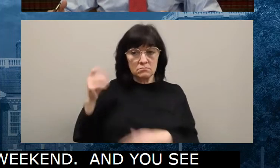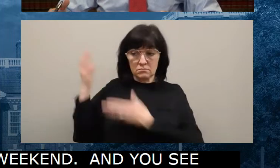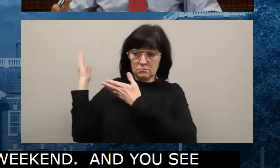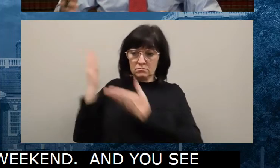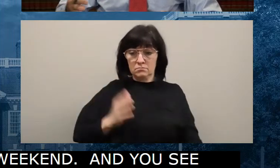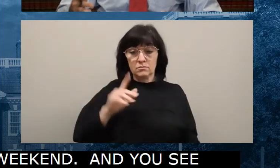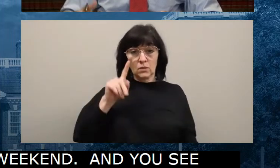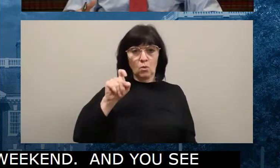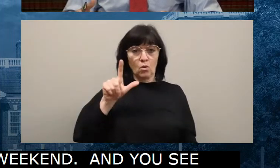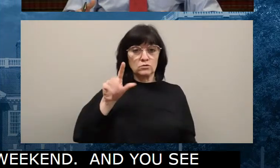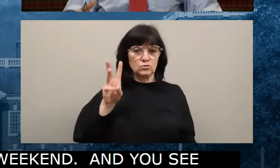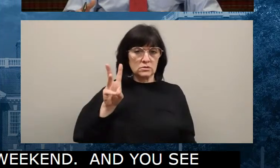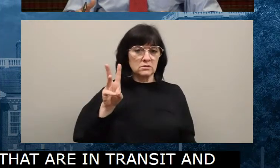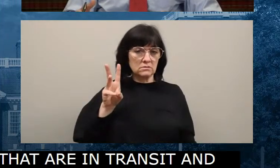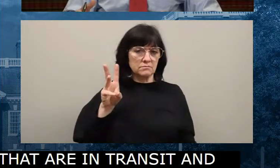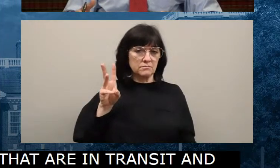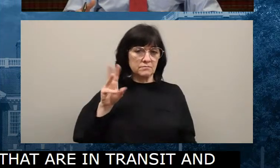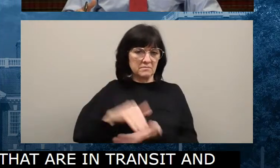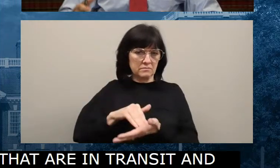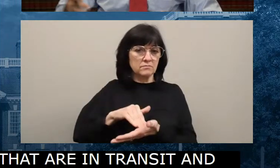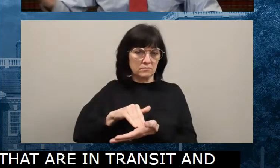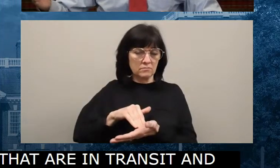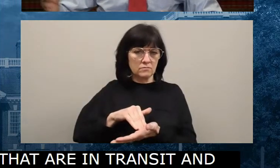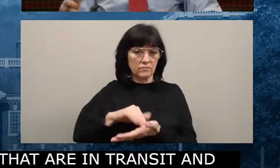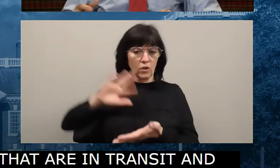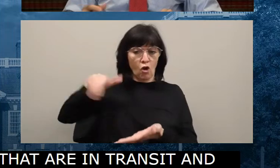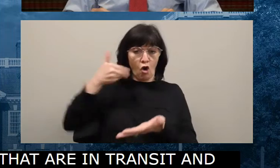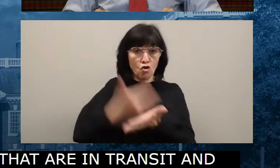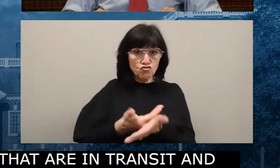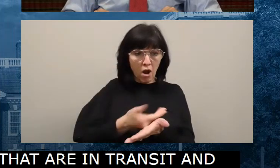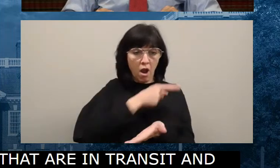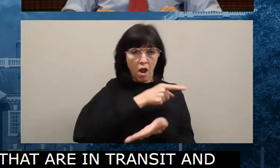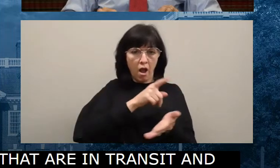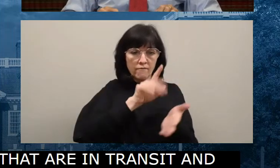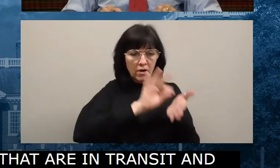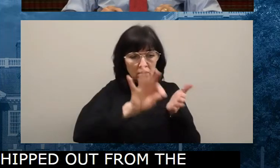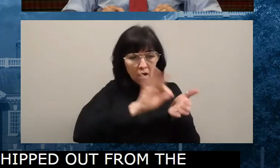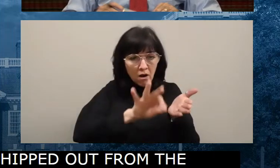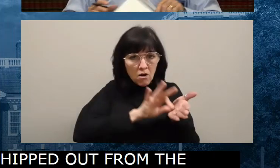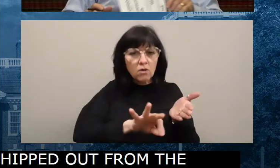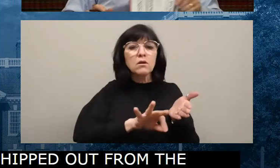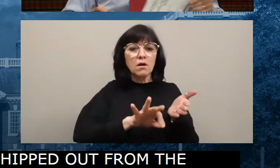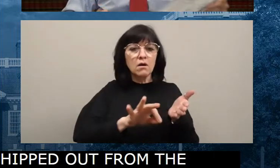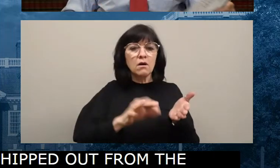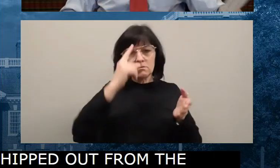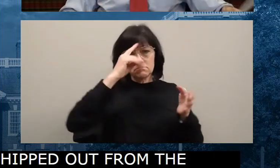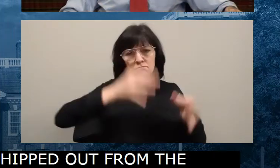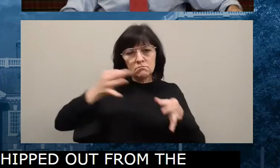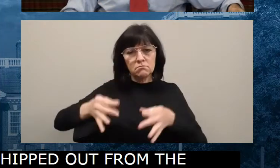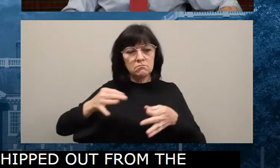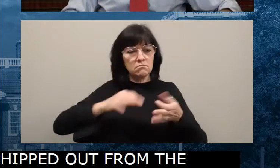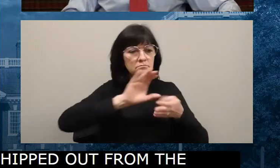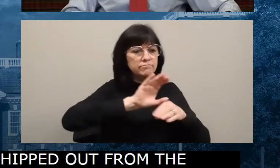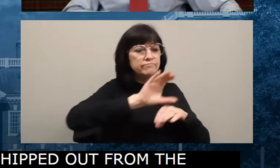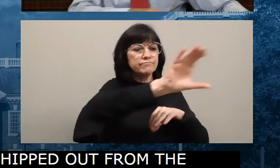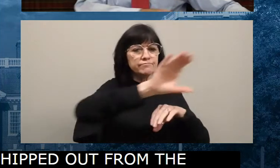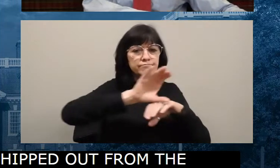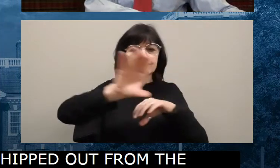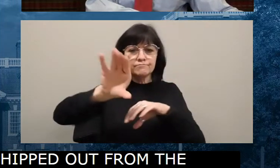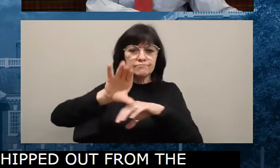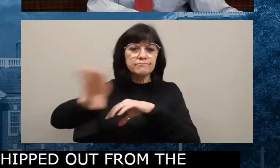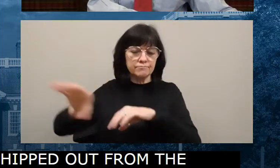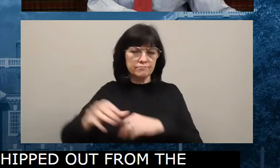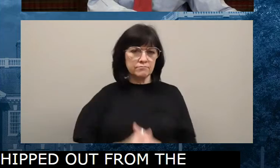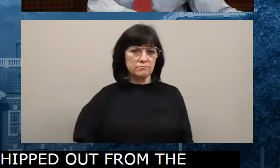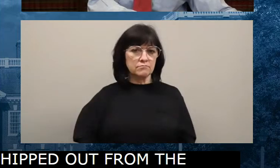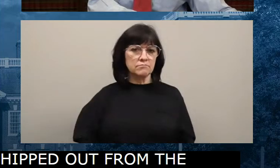to the federal government, they arrive in our warehouse, and then they're moved out to be vaccinated and put into your arms. So